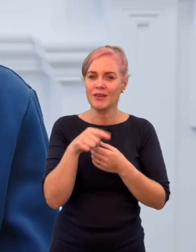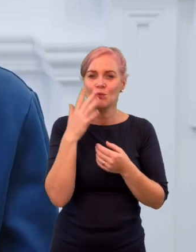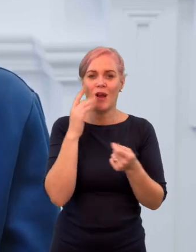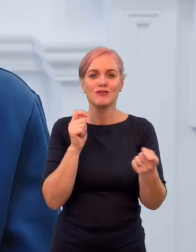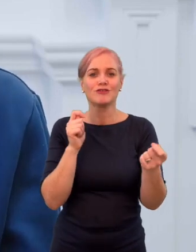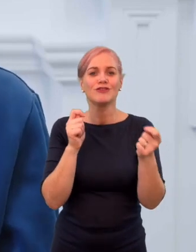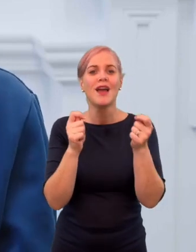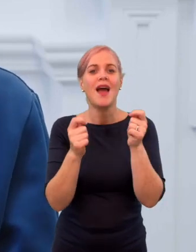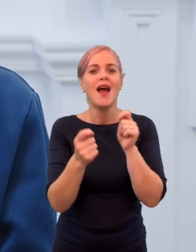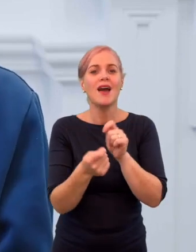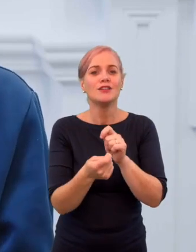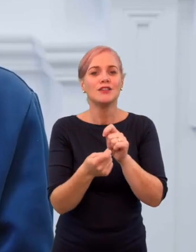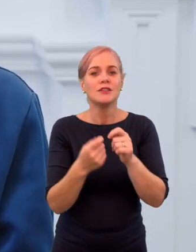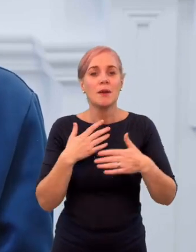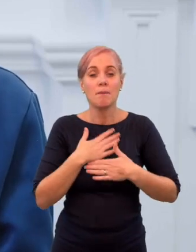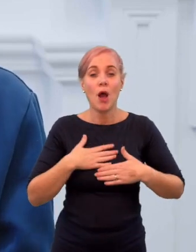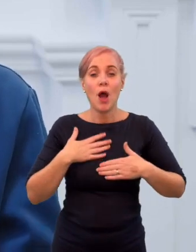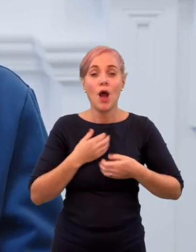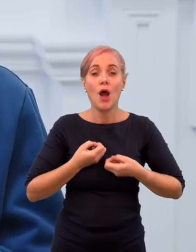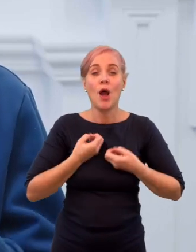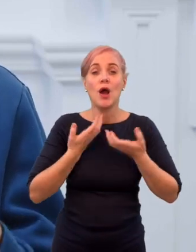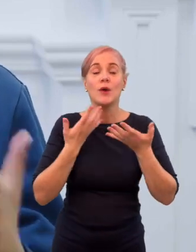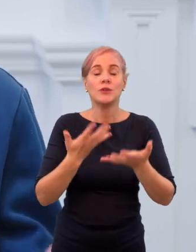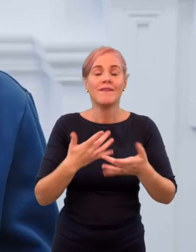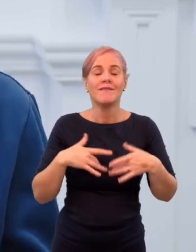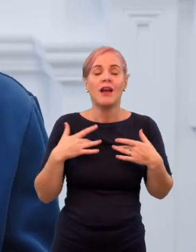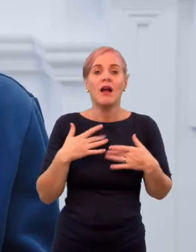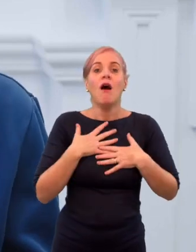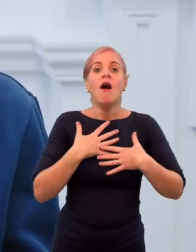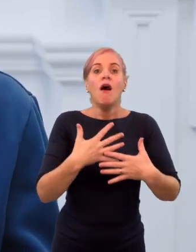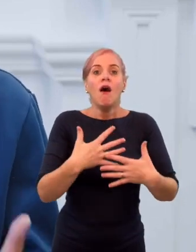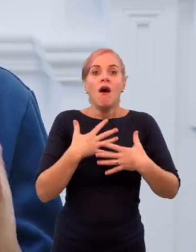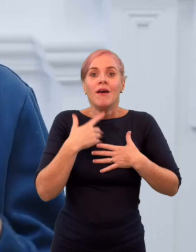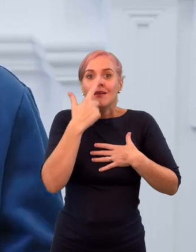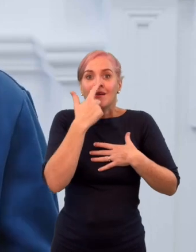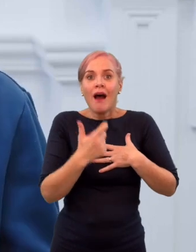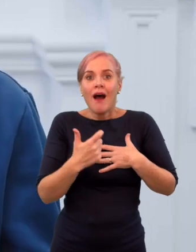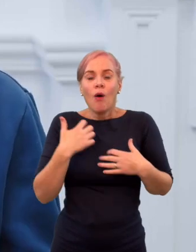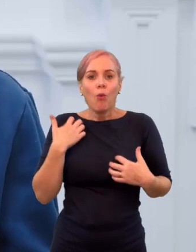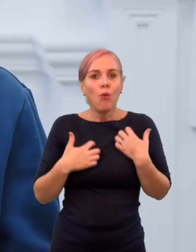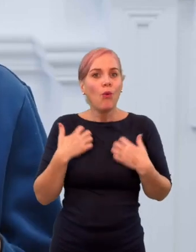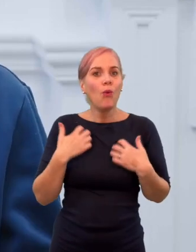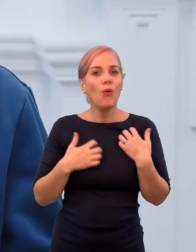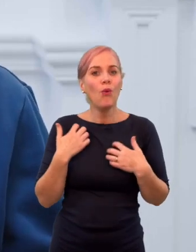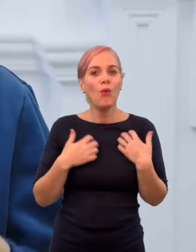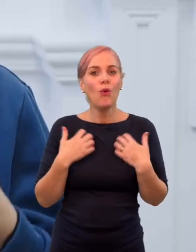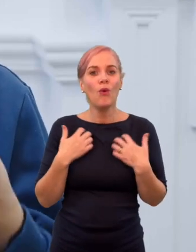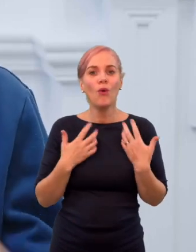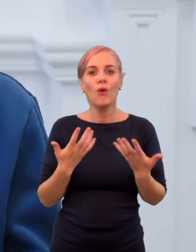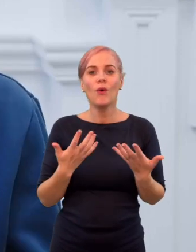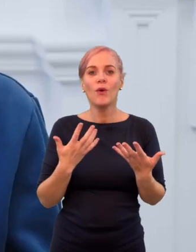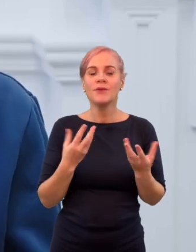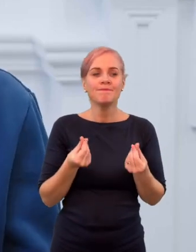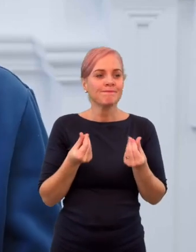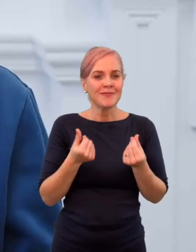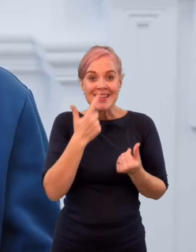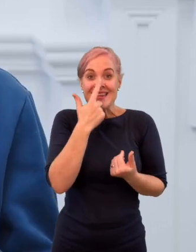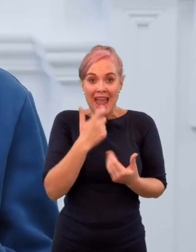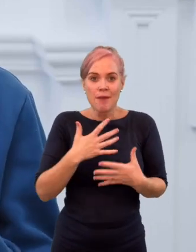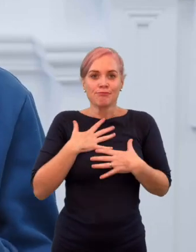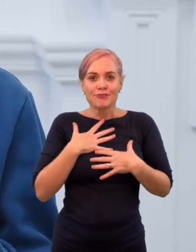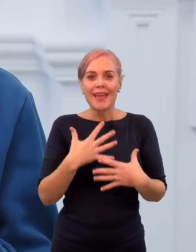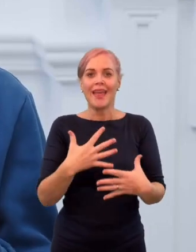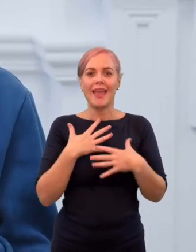it. I think that's when it changes for her, because as soon as she lets those emotions out, she can breathe again. And suddenly there's a motivation.